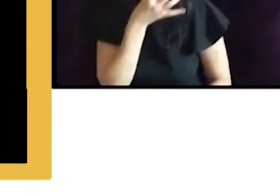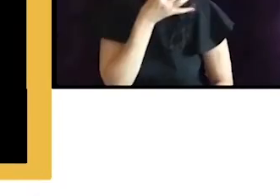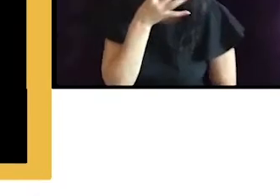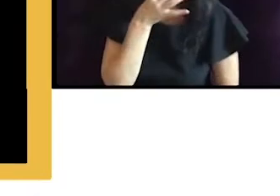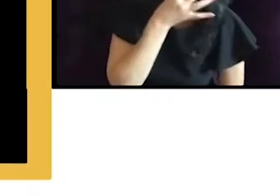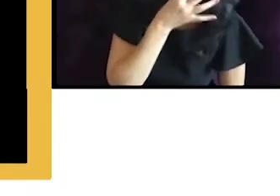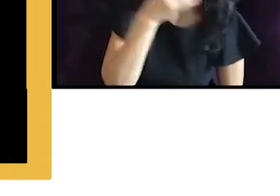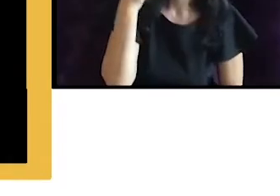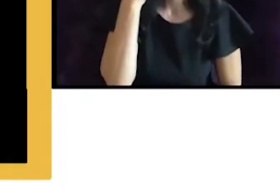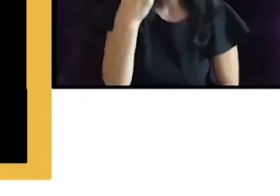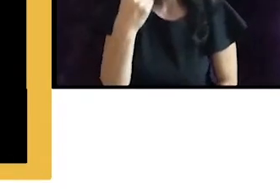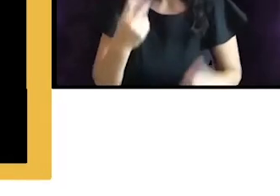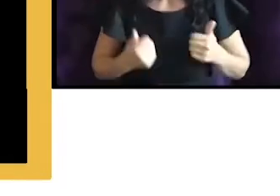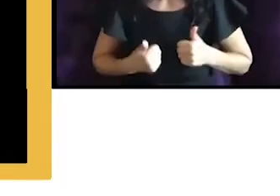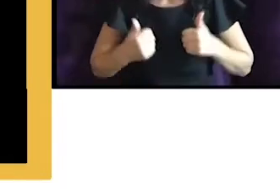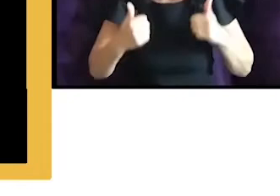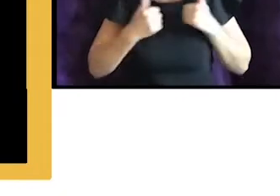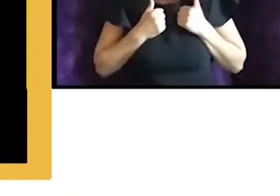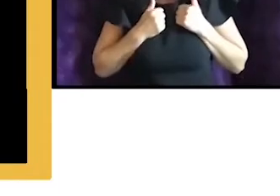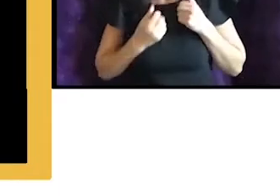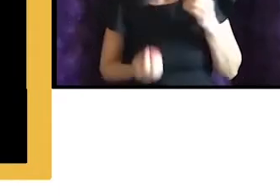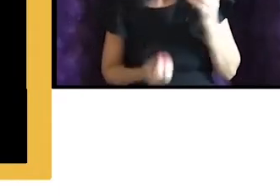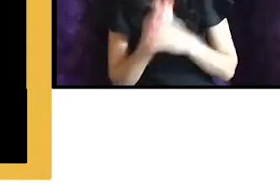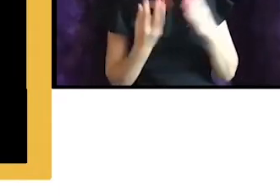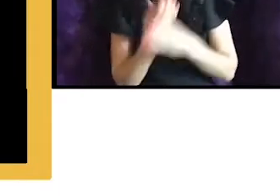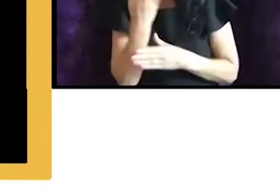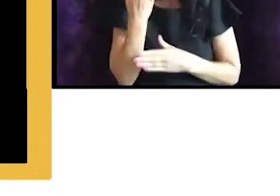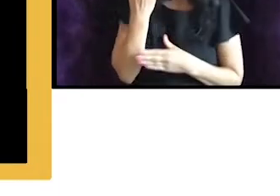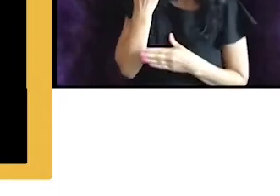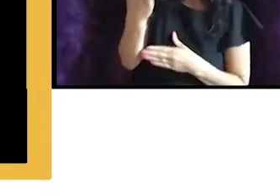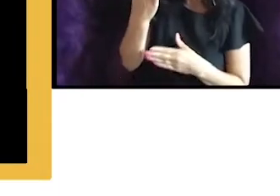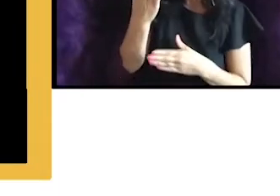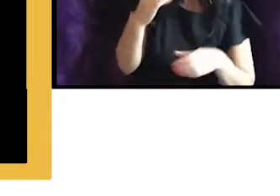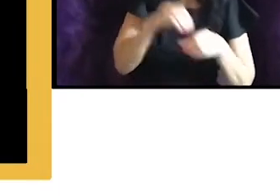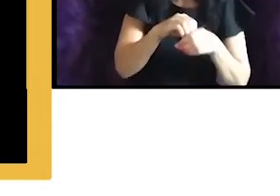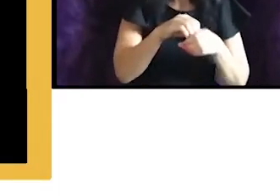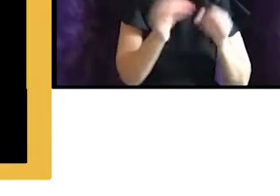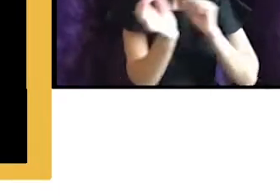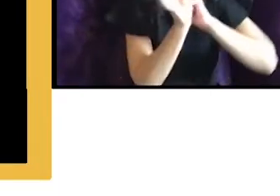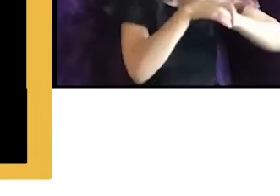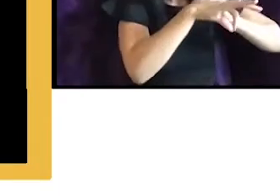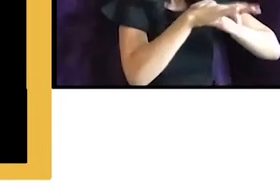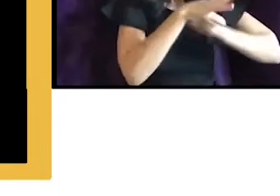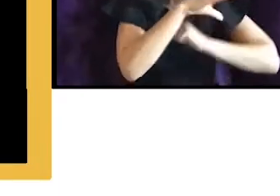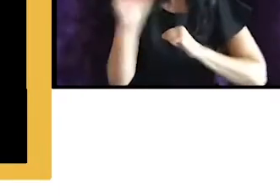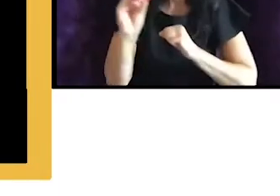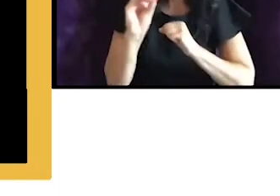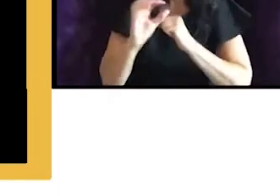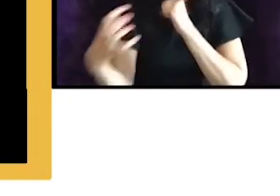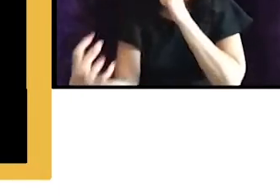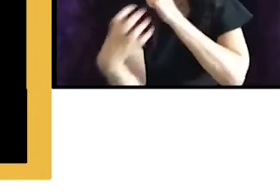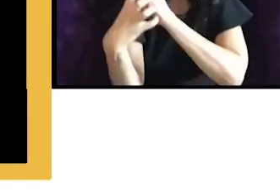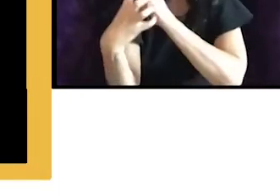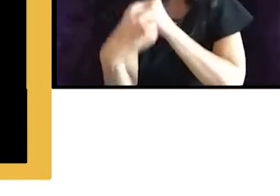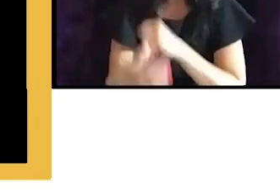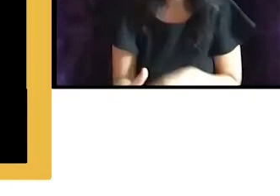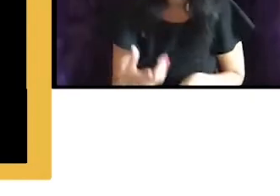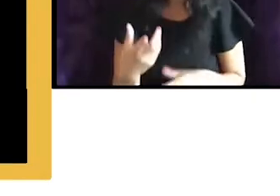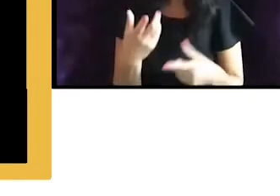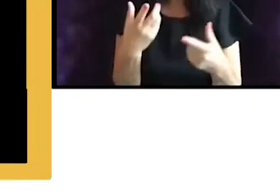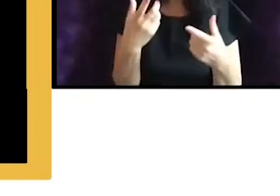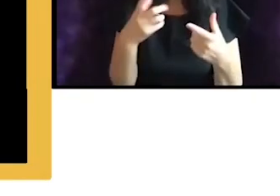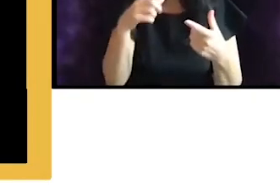Let me see what spring is like, Jupiter and Mars.